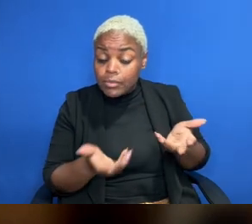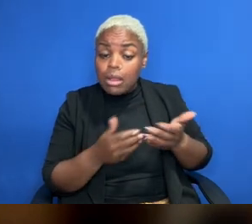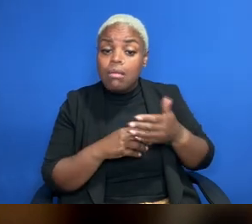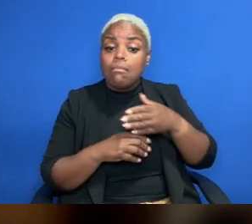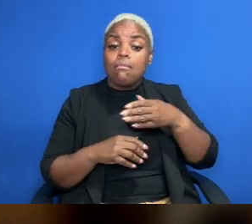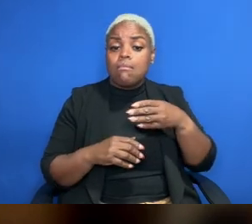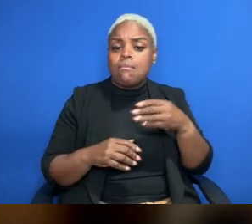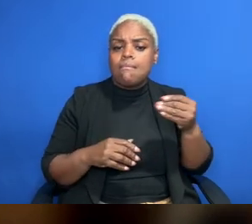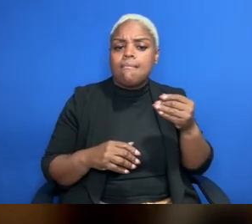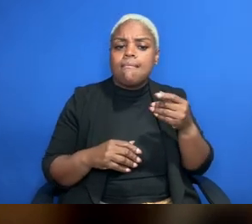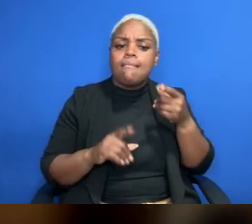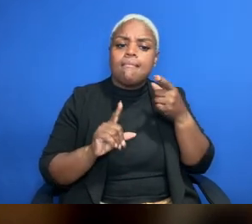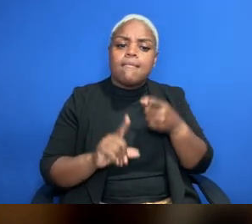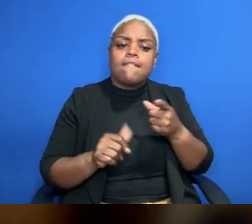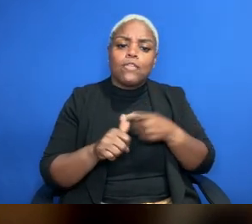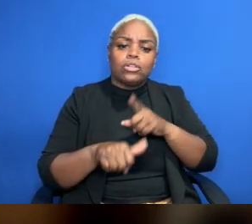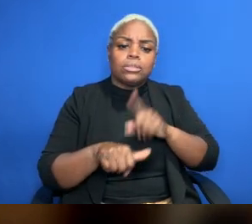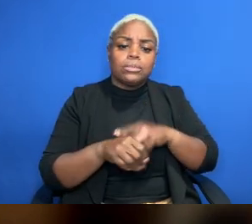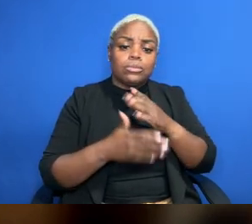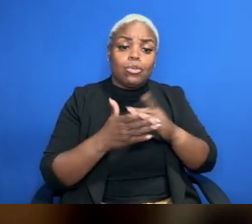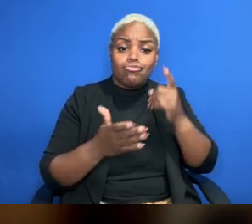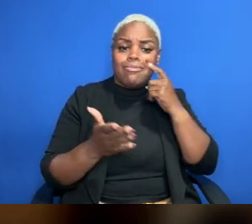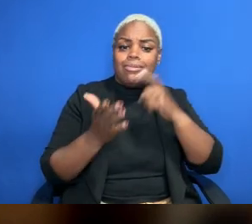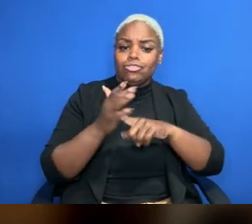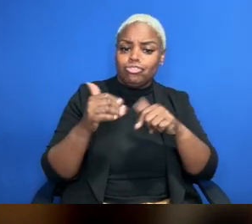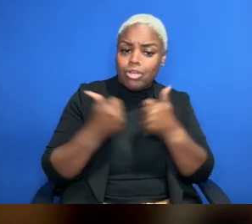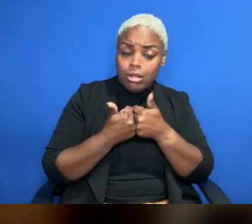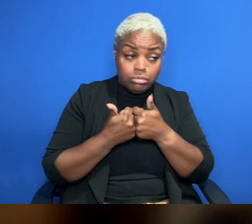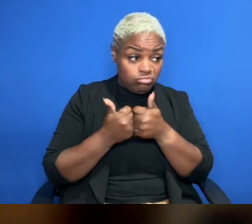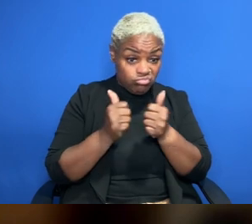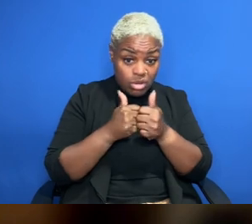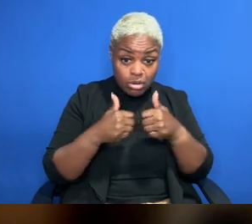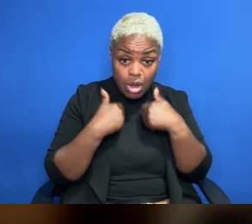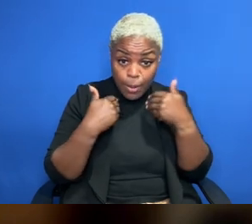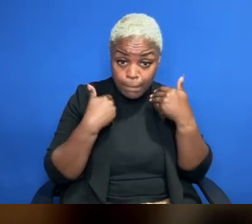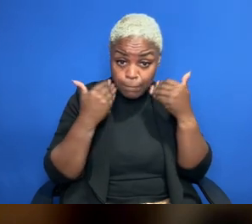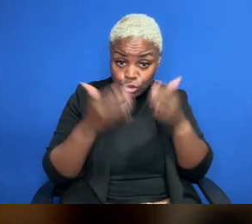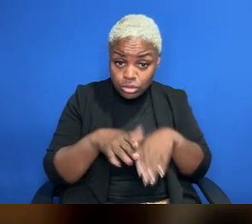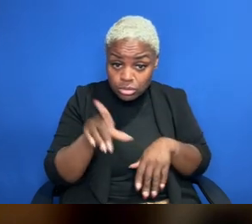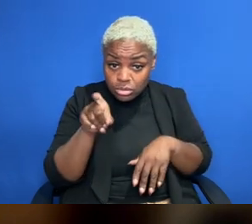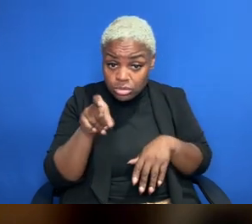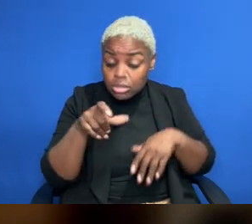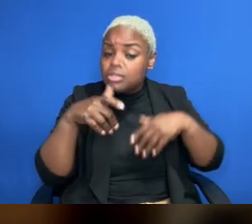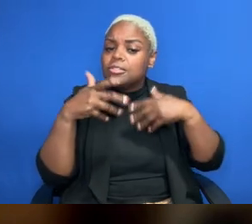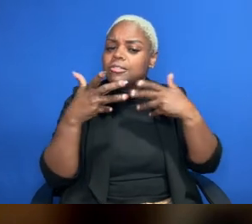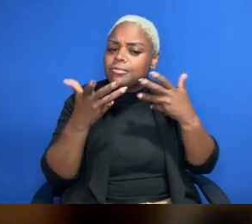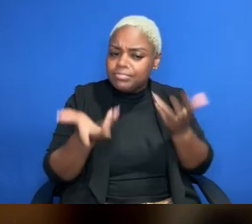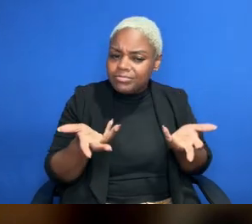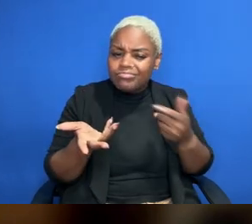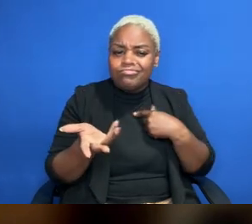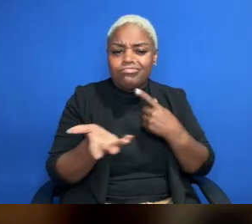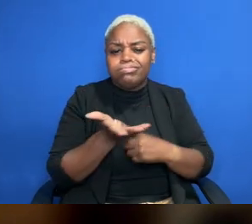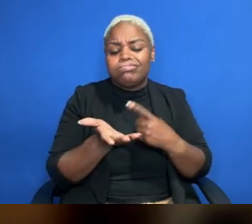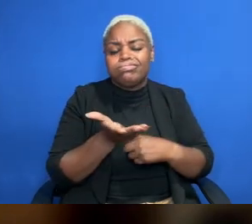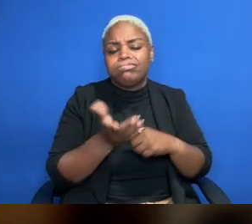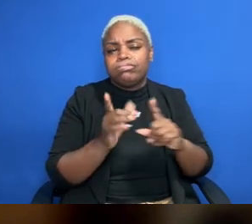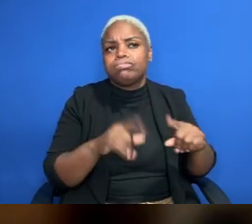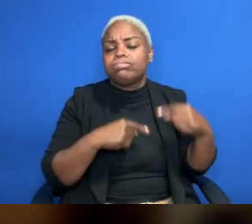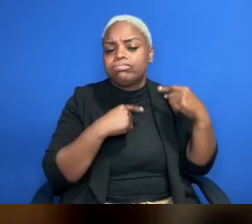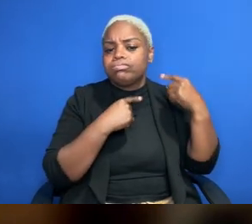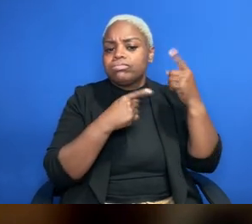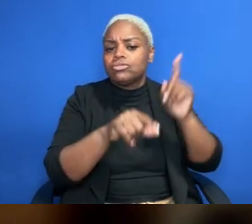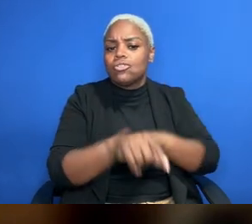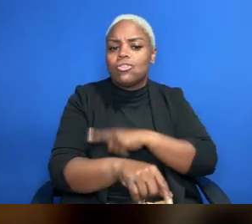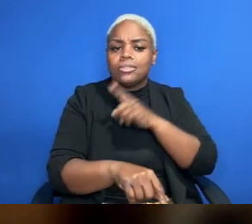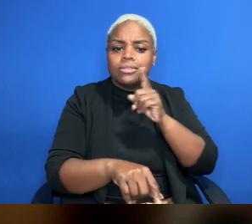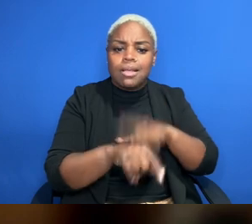are evaluated on time and the first time someone recognizes a challenge with a young person? We have been